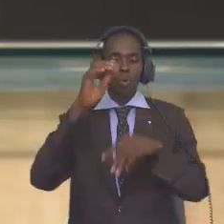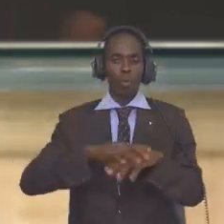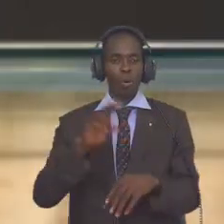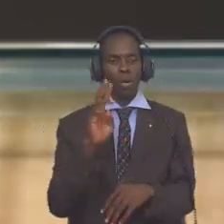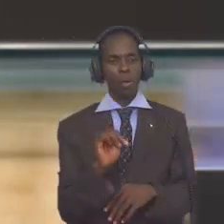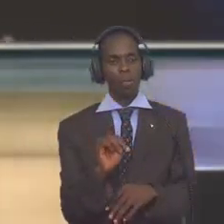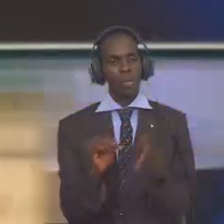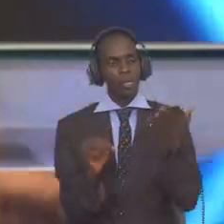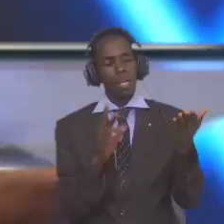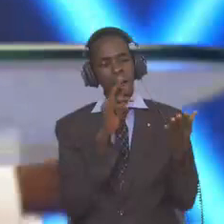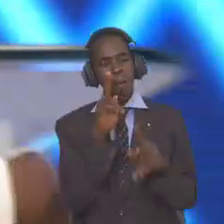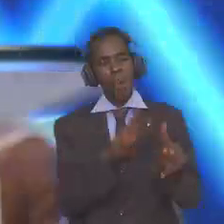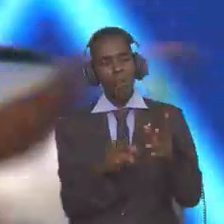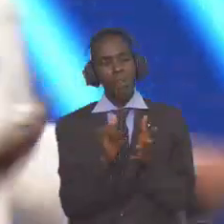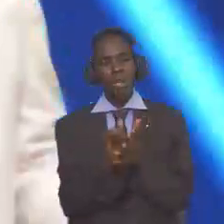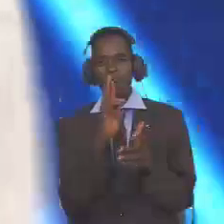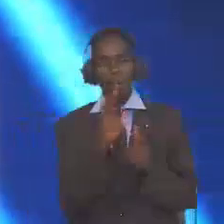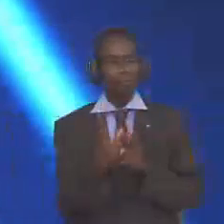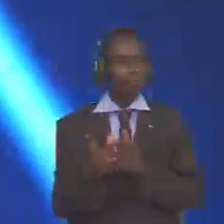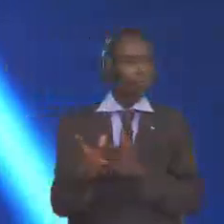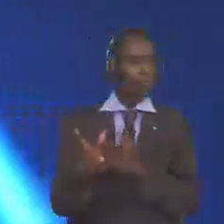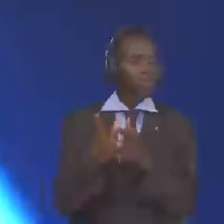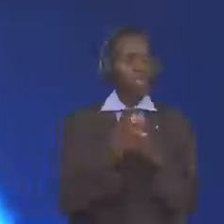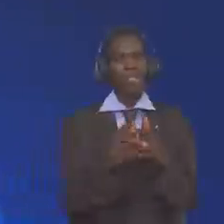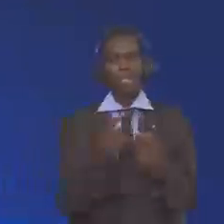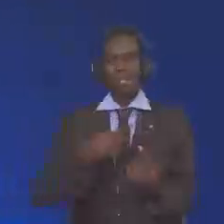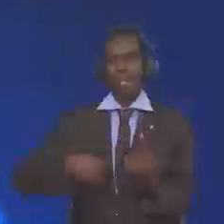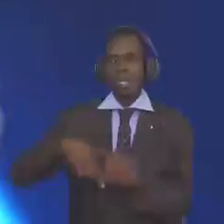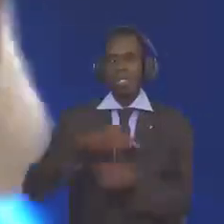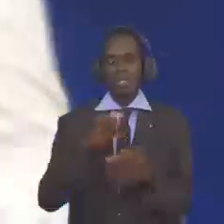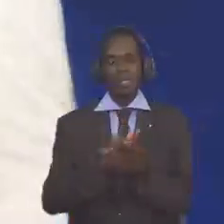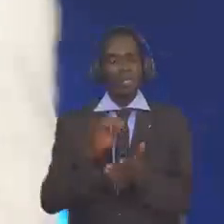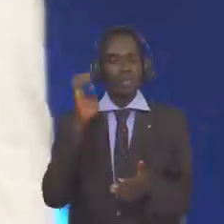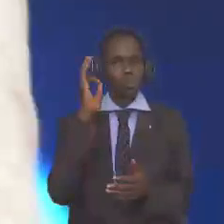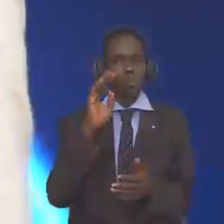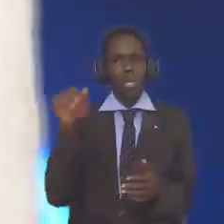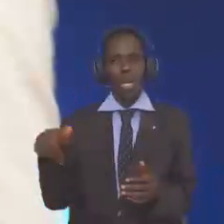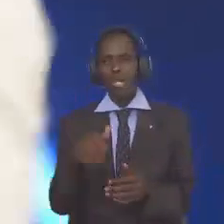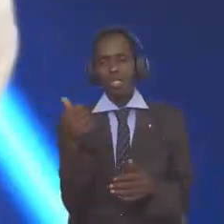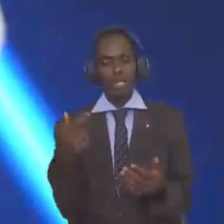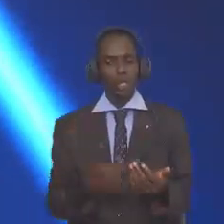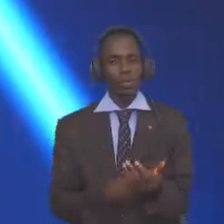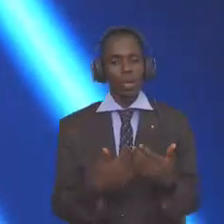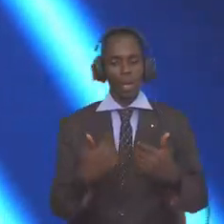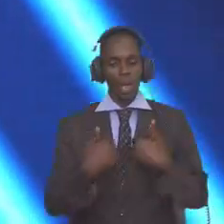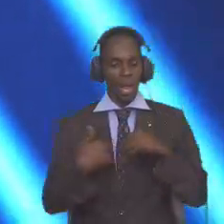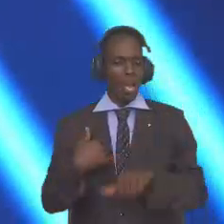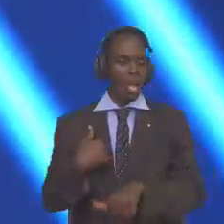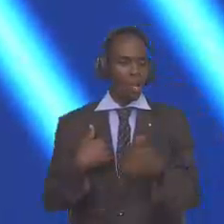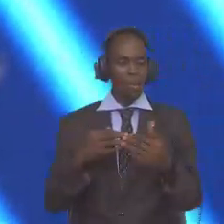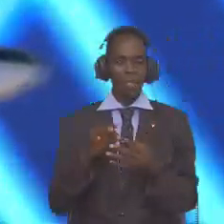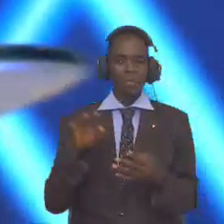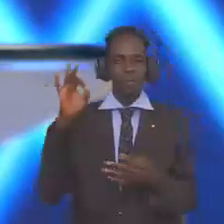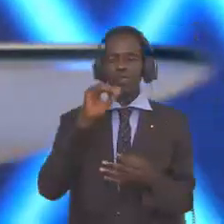were people who were running around, and they preached another gospel, and they had another spirit, and they were not declaring the word